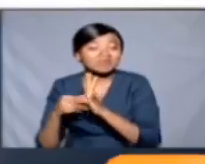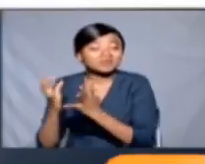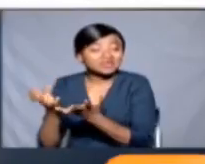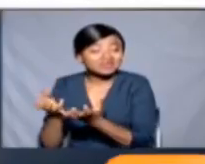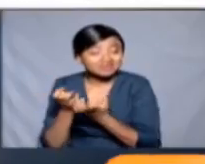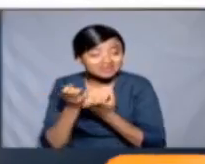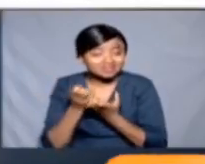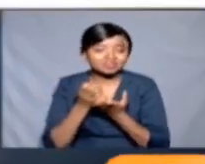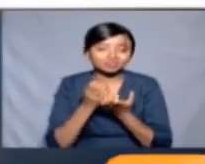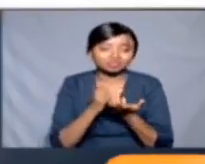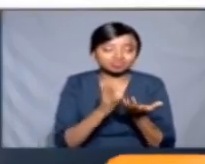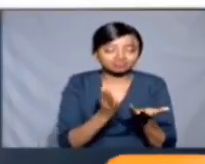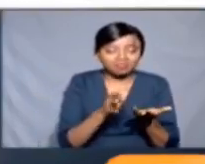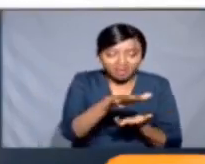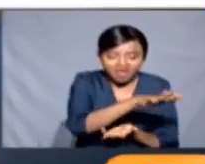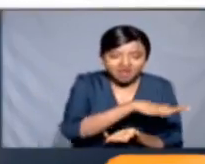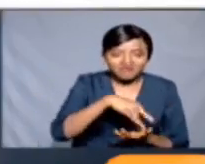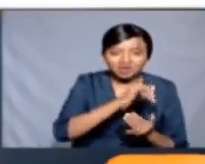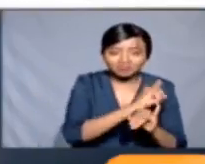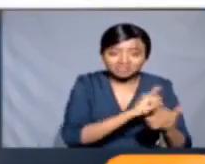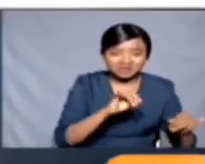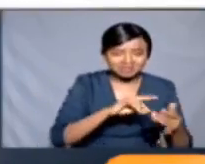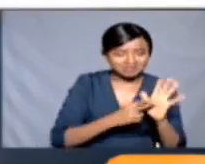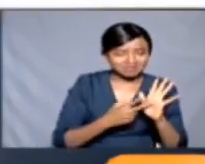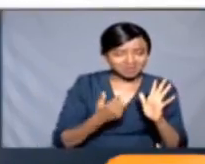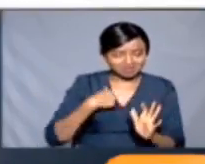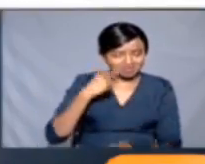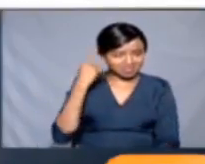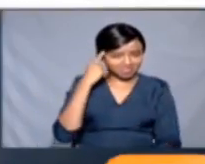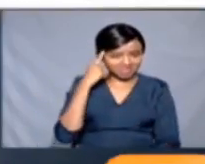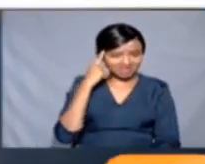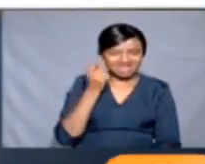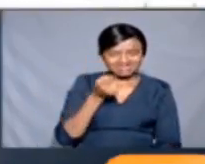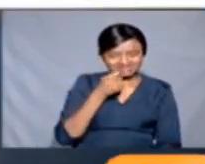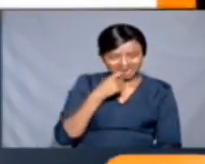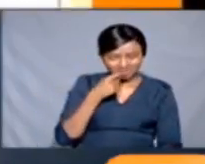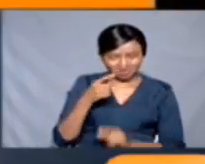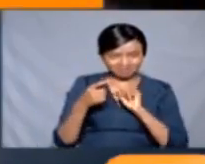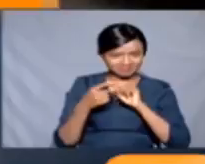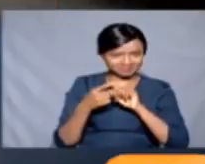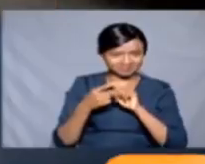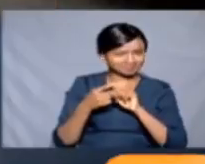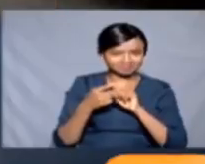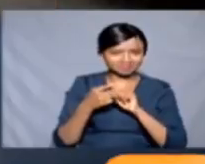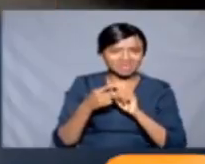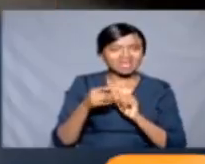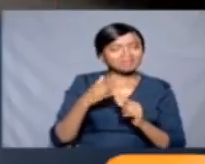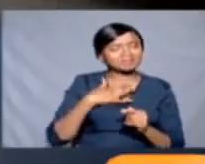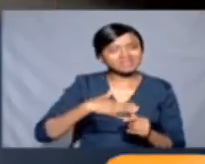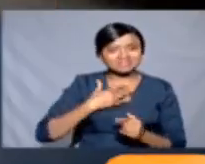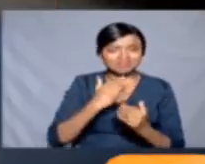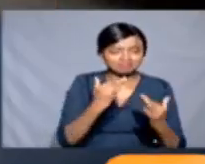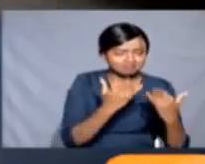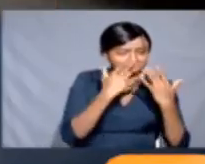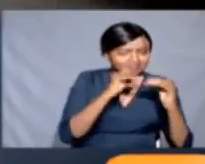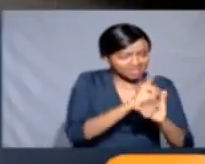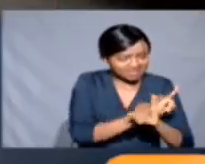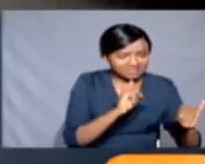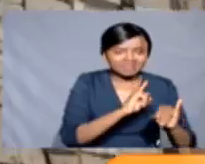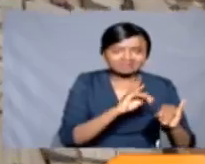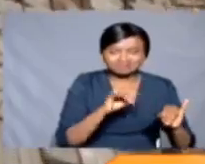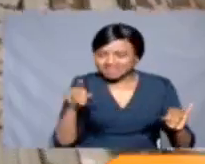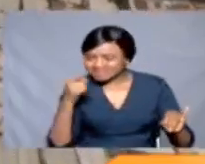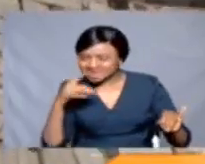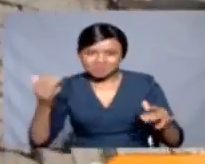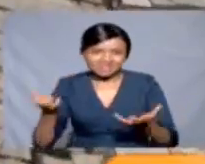the air clean. So instead of medicine for me to treat my child of asthma, keep the air clean, then I don't need actually that